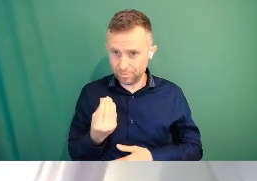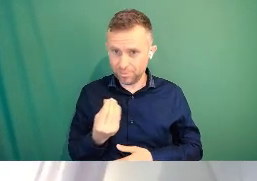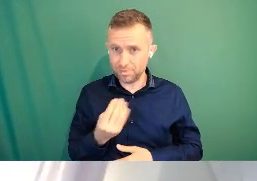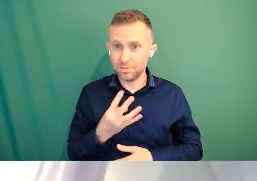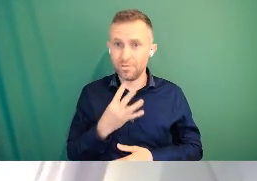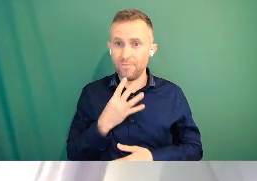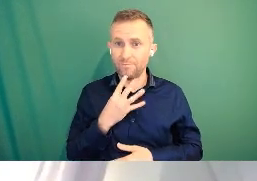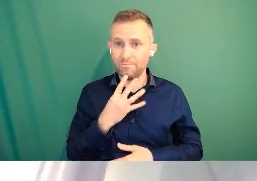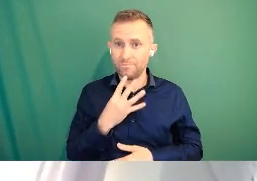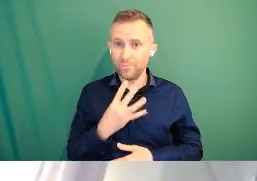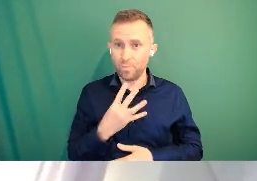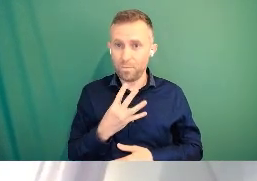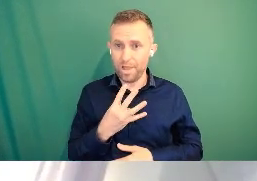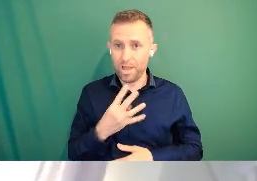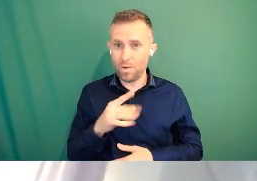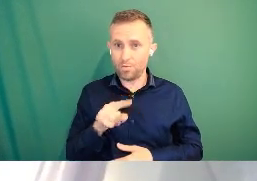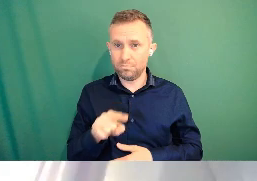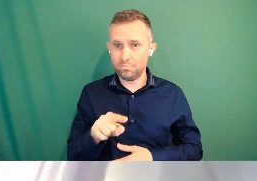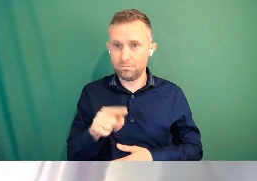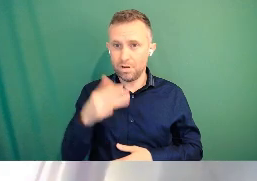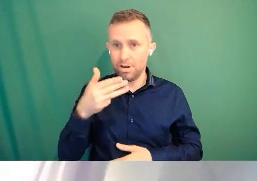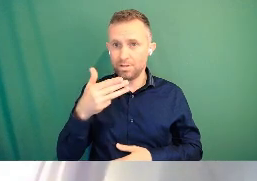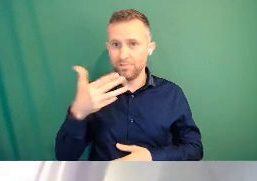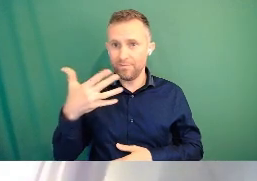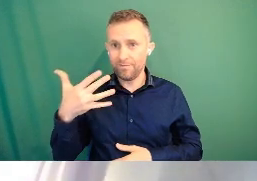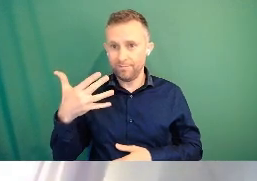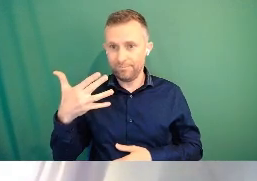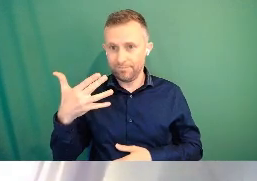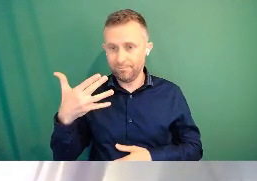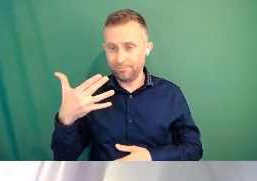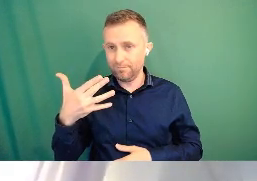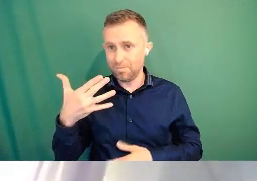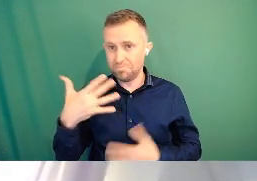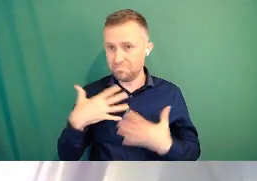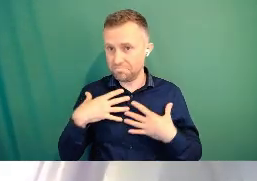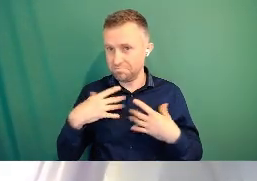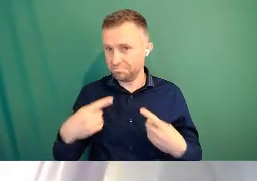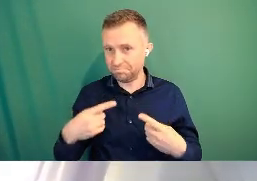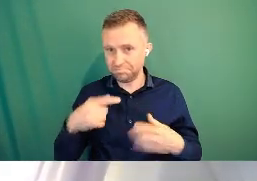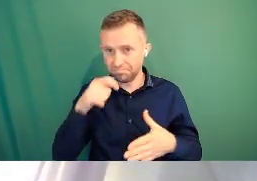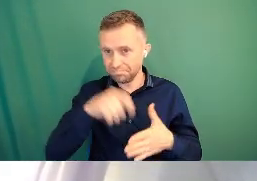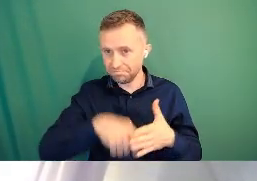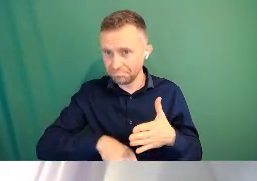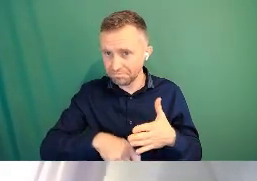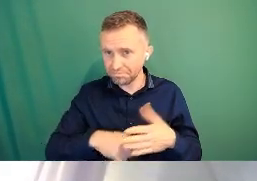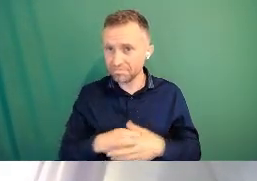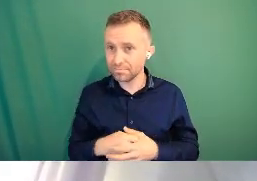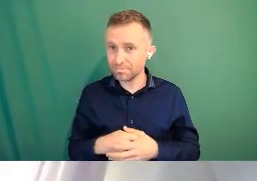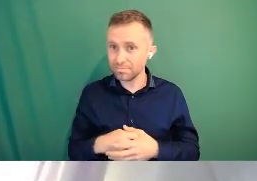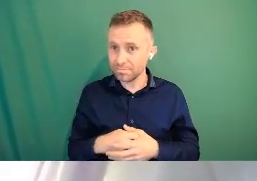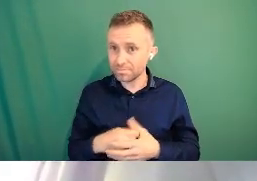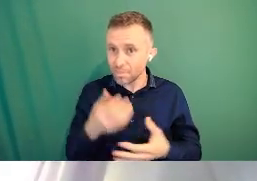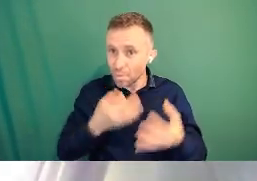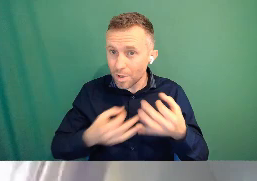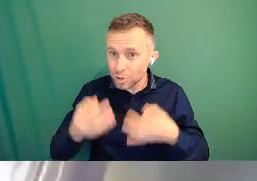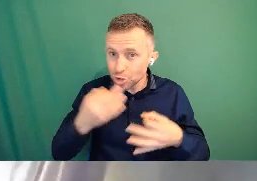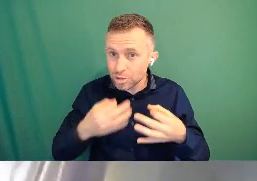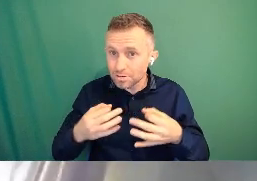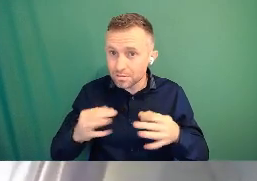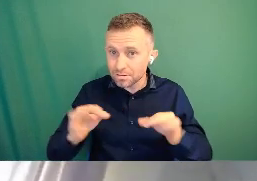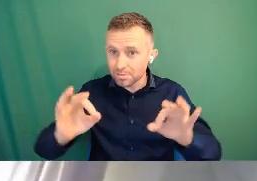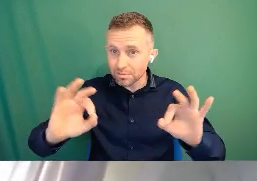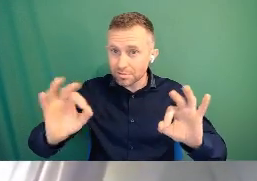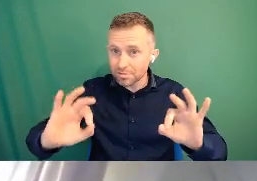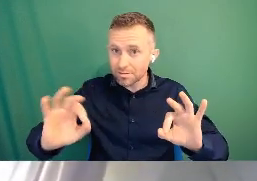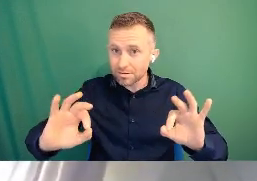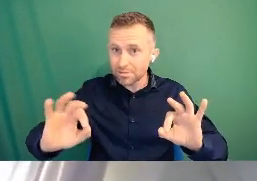So yeah, these are £4.95 on the Cadw website, and as I say, you can purchase those if you wanted to from on there. So are you sure that